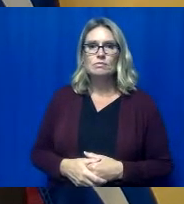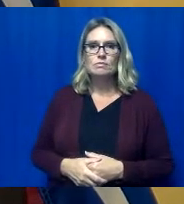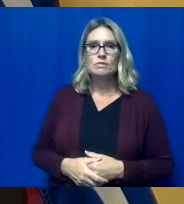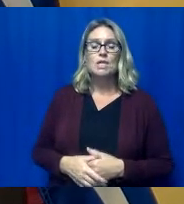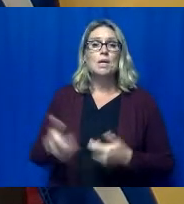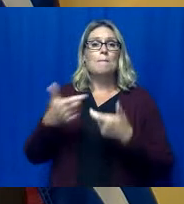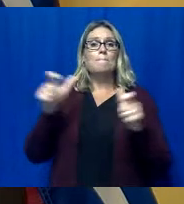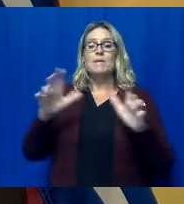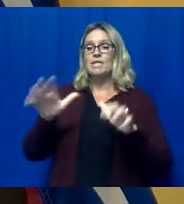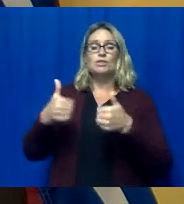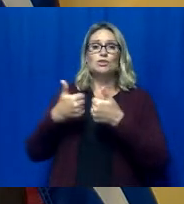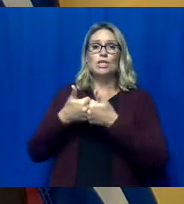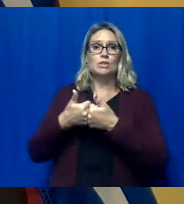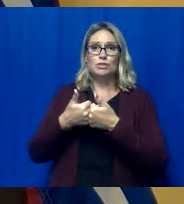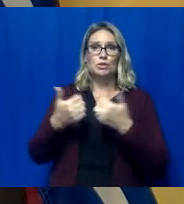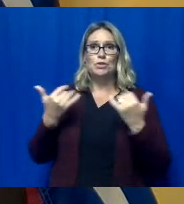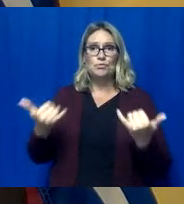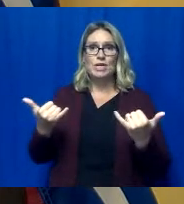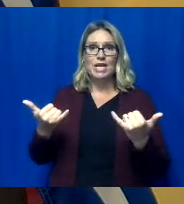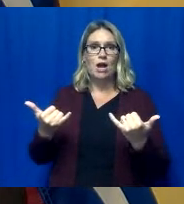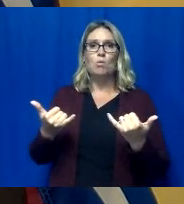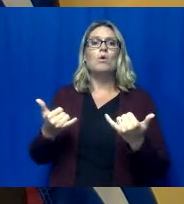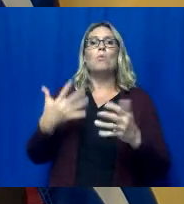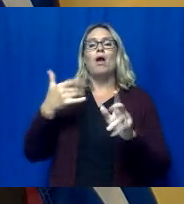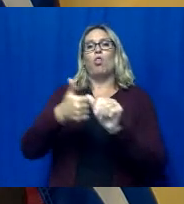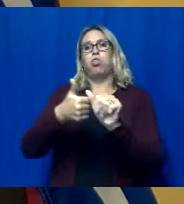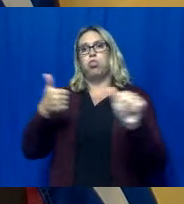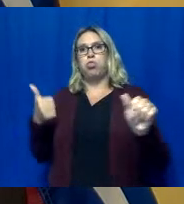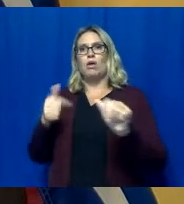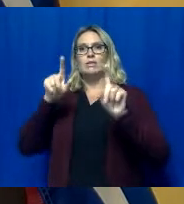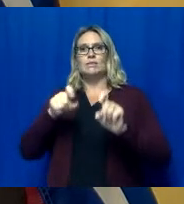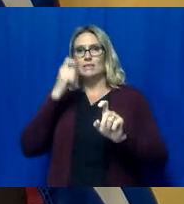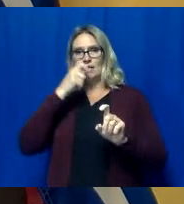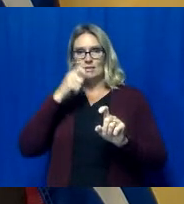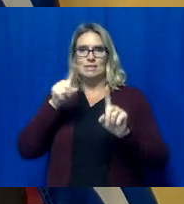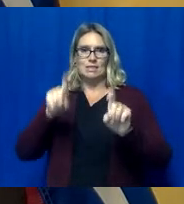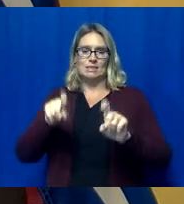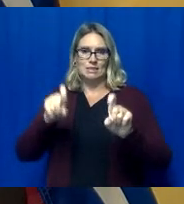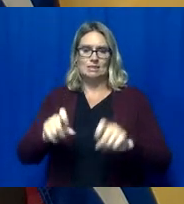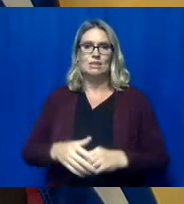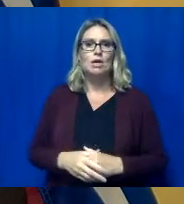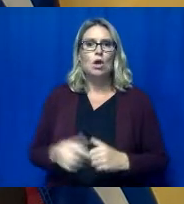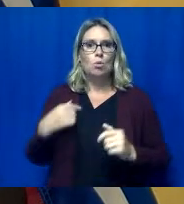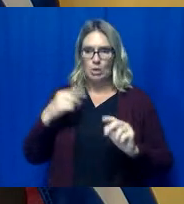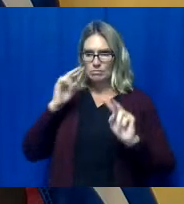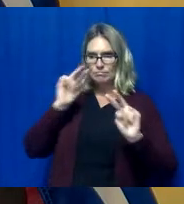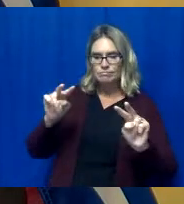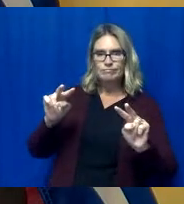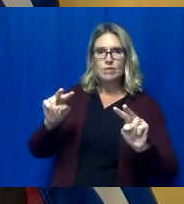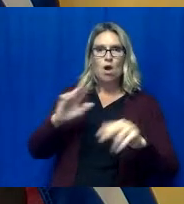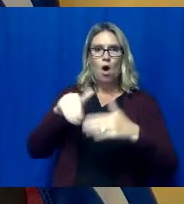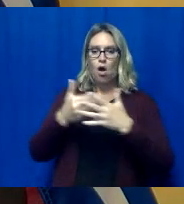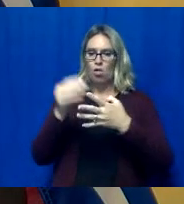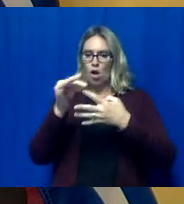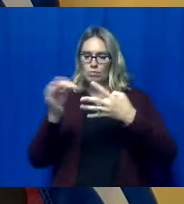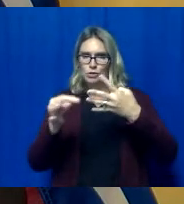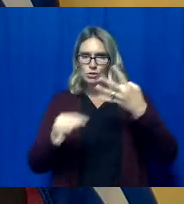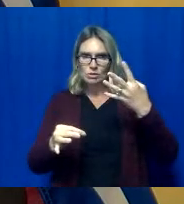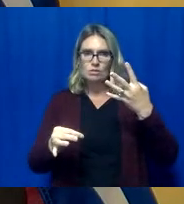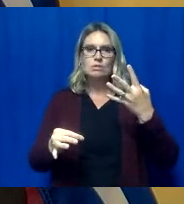of backlog right now is in testing. And so we're looking at all options within the healthcare networks to help